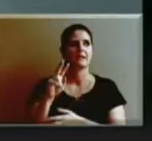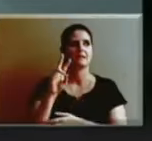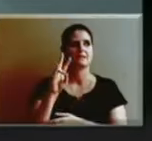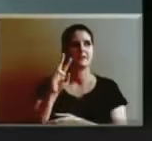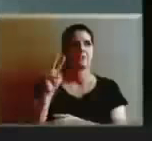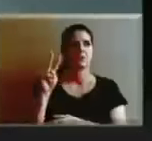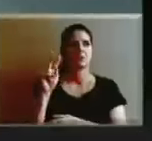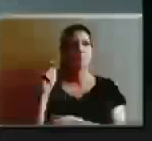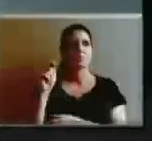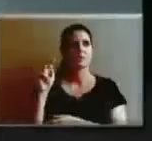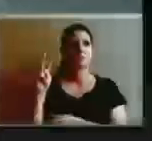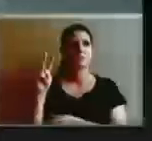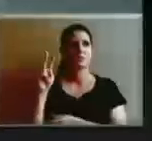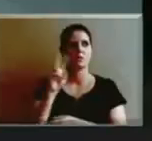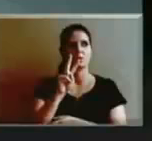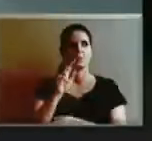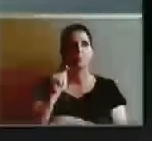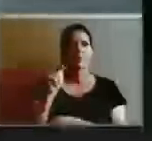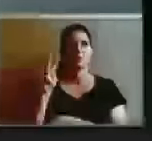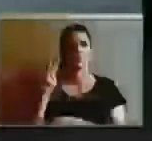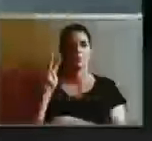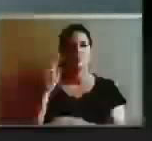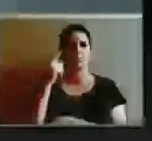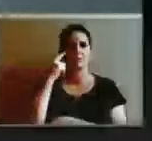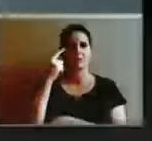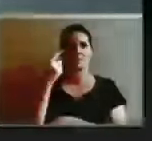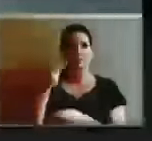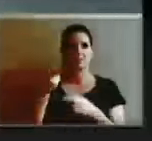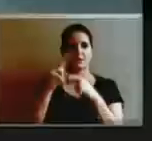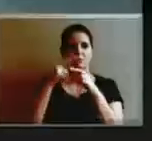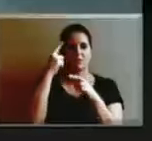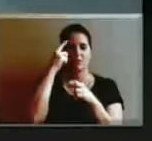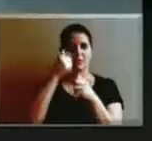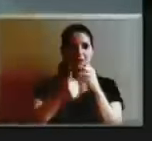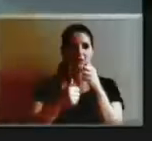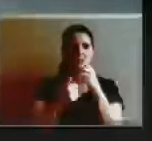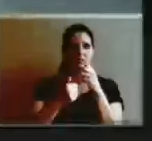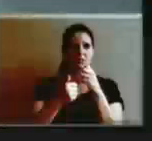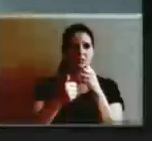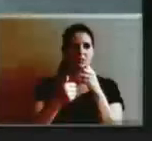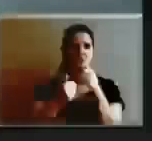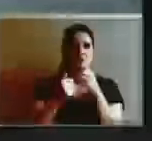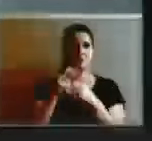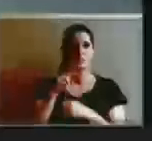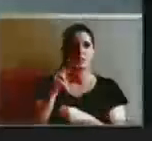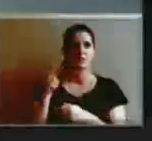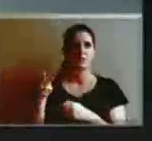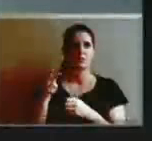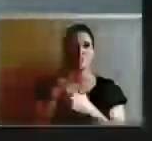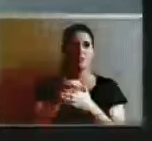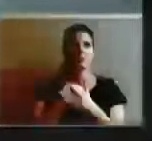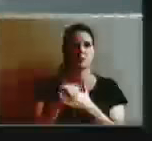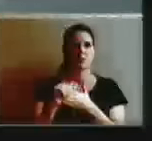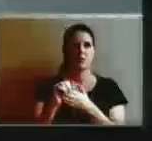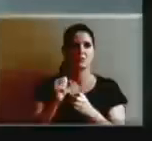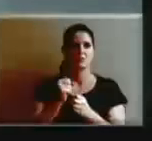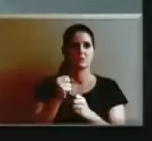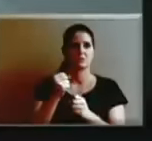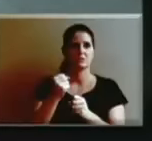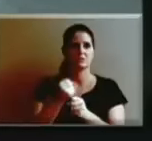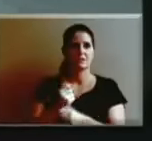2.2 cent increase per $100 in assessment, or $22 a year for a $100,000